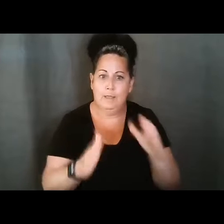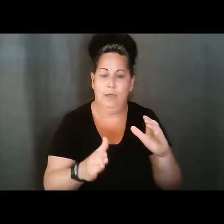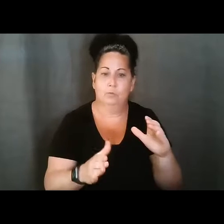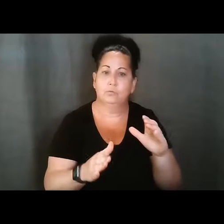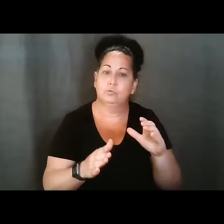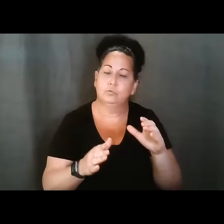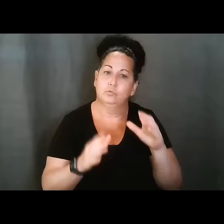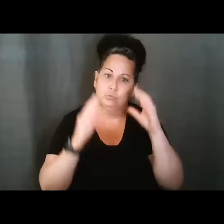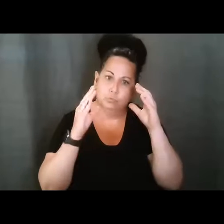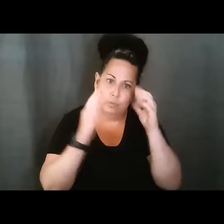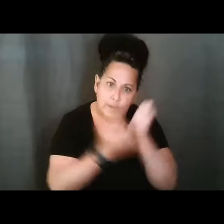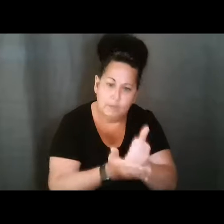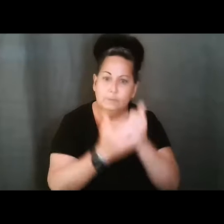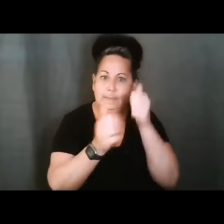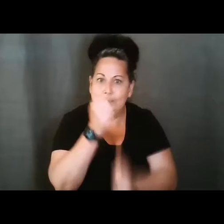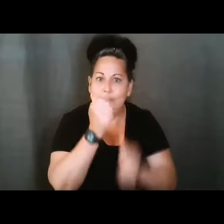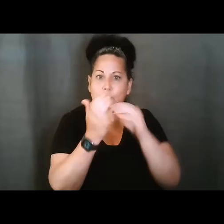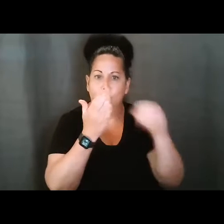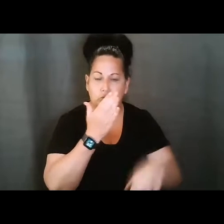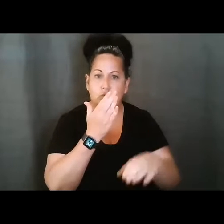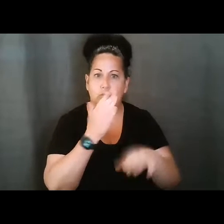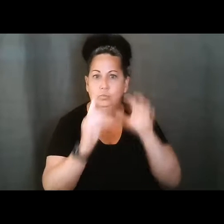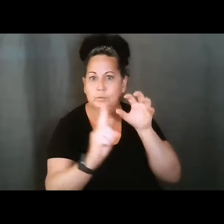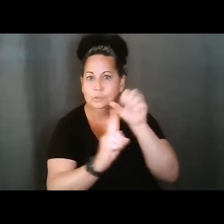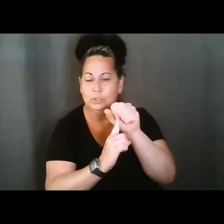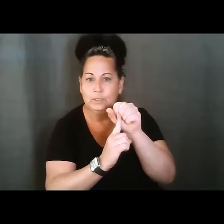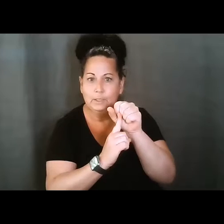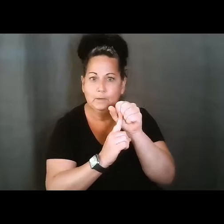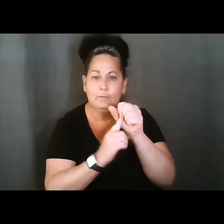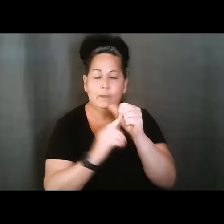to move to the next level in their lives.